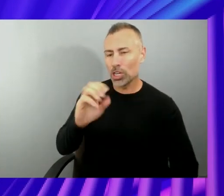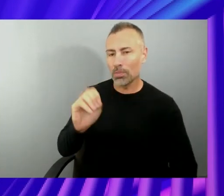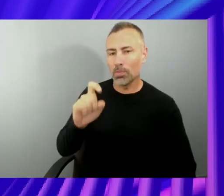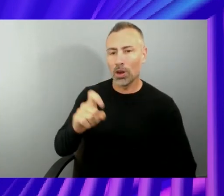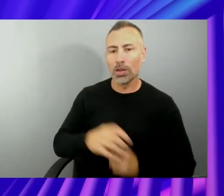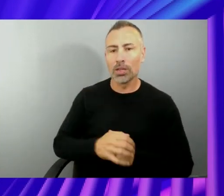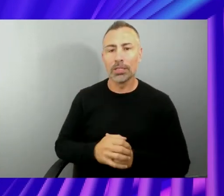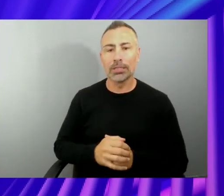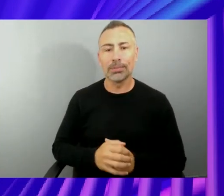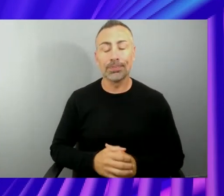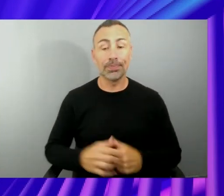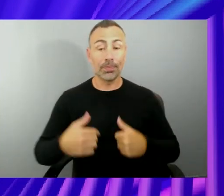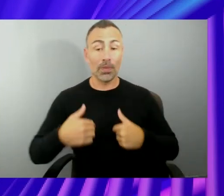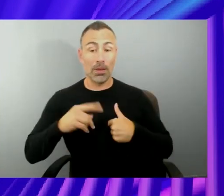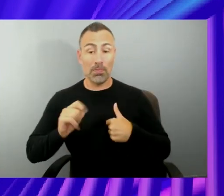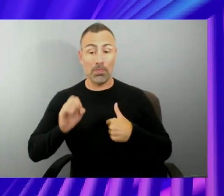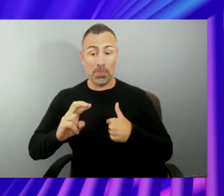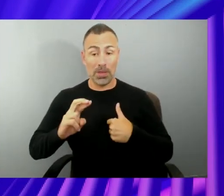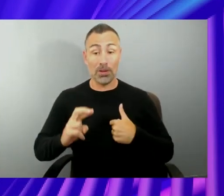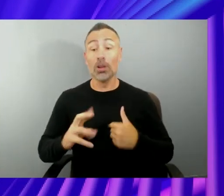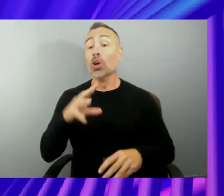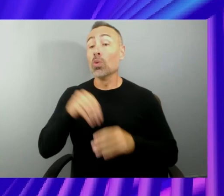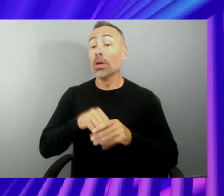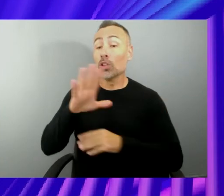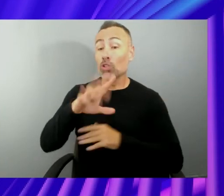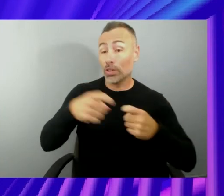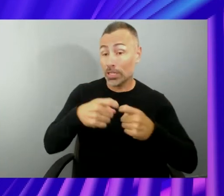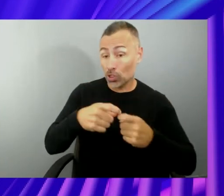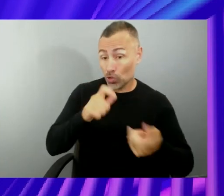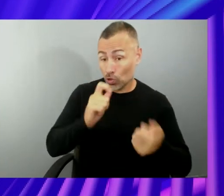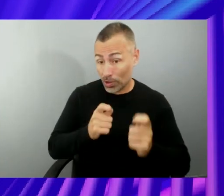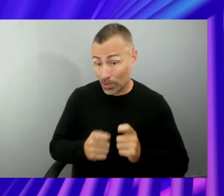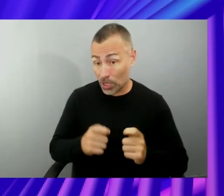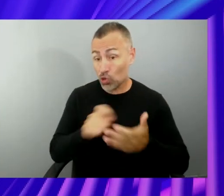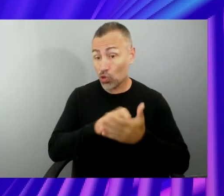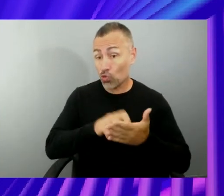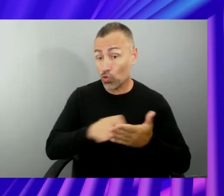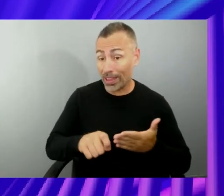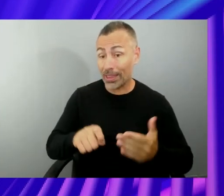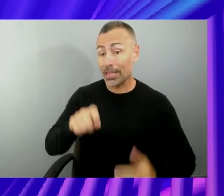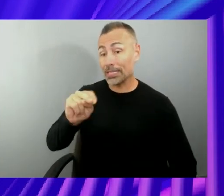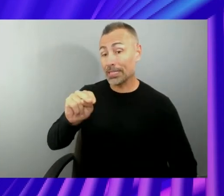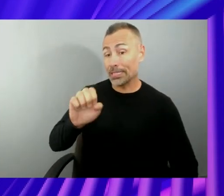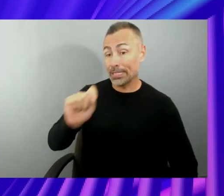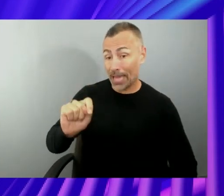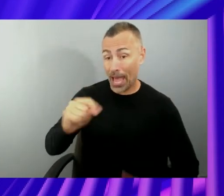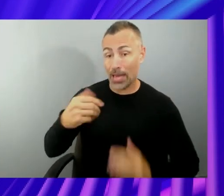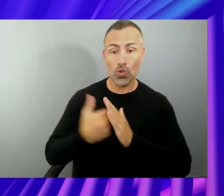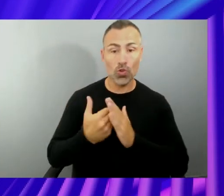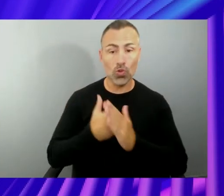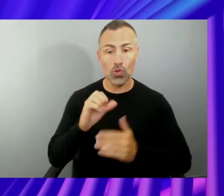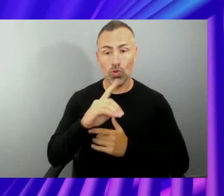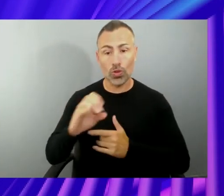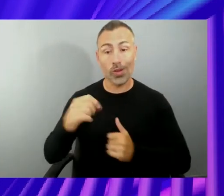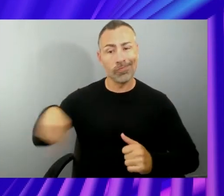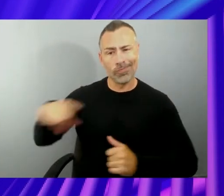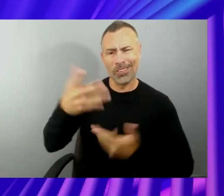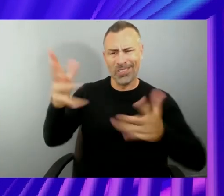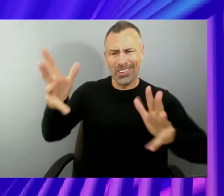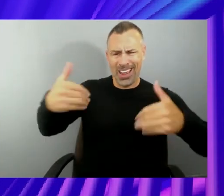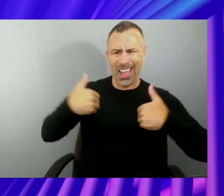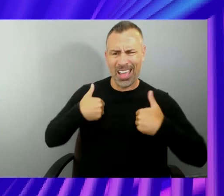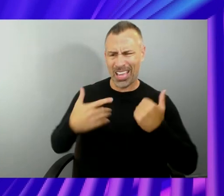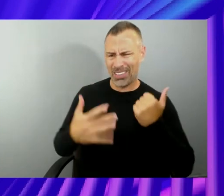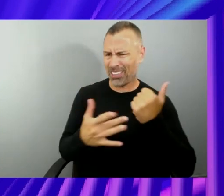first thing is, in your digital transformation, as you're writing this net new code, that we have the technologies and the coverage for all of this new kind